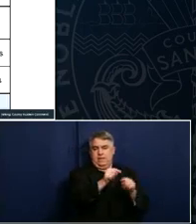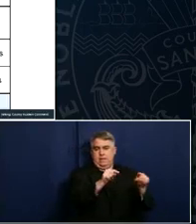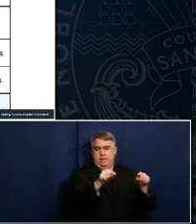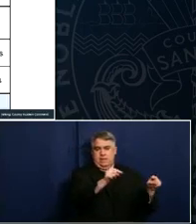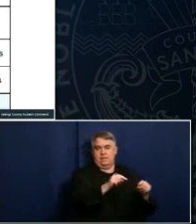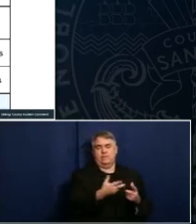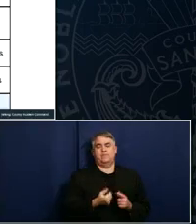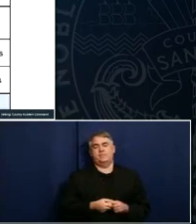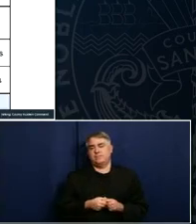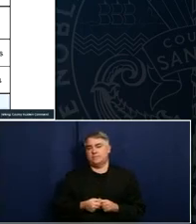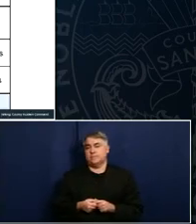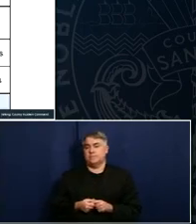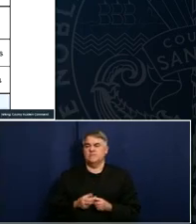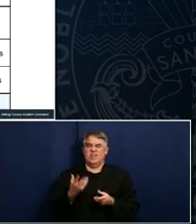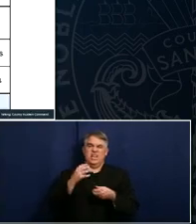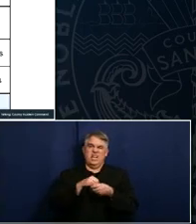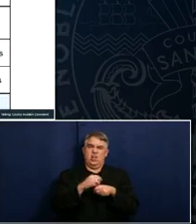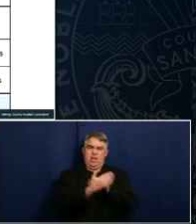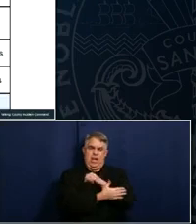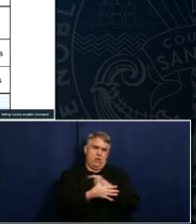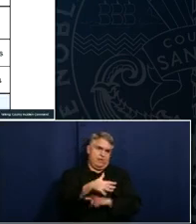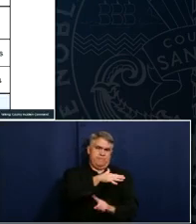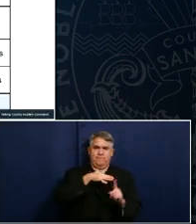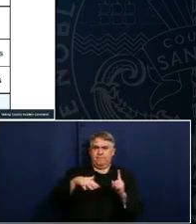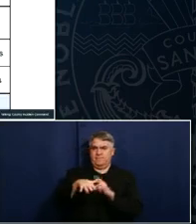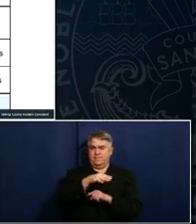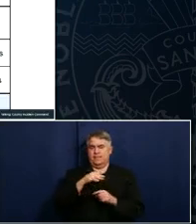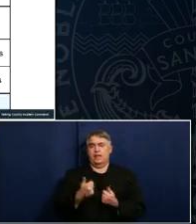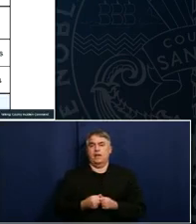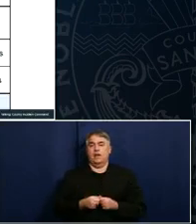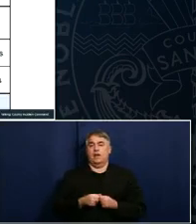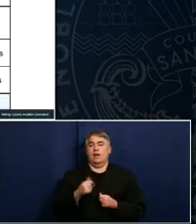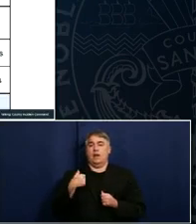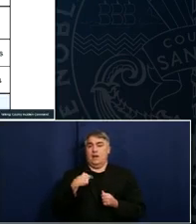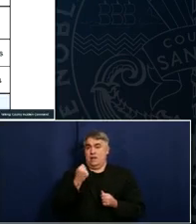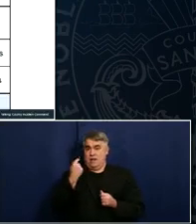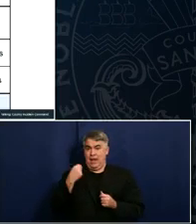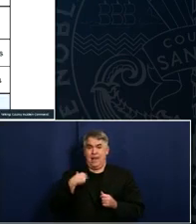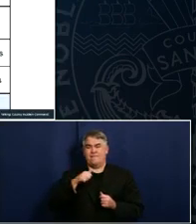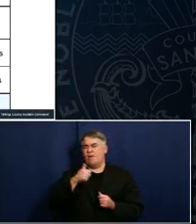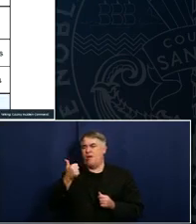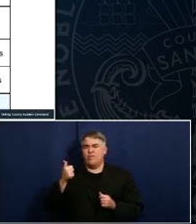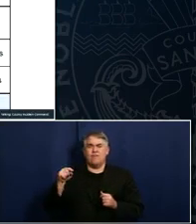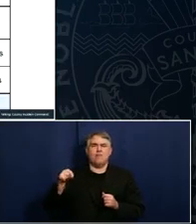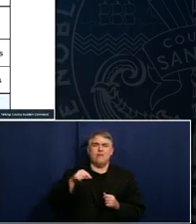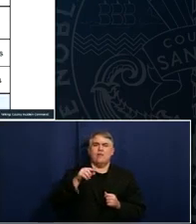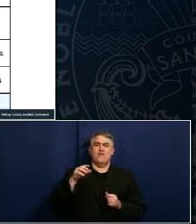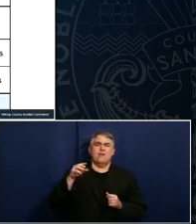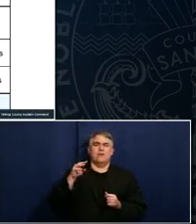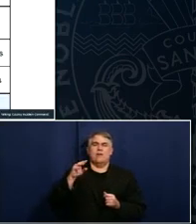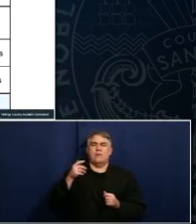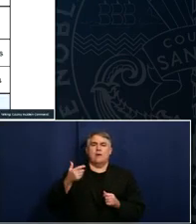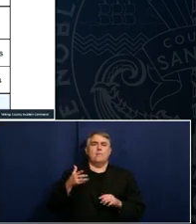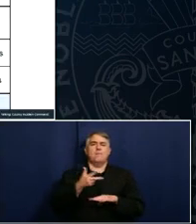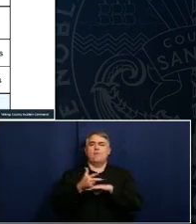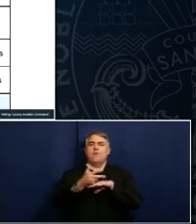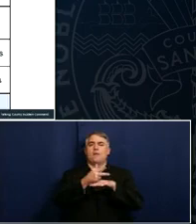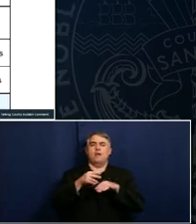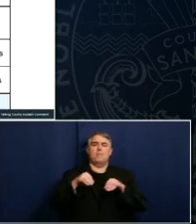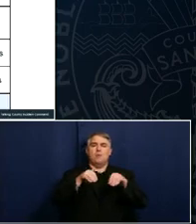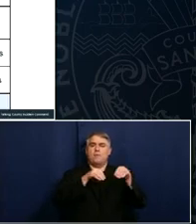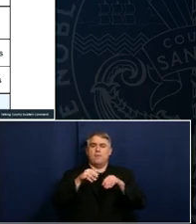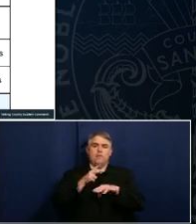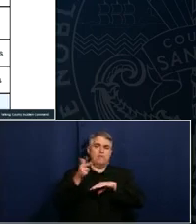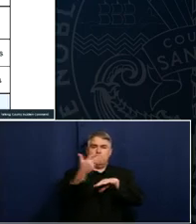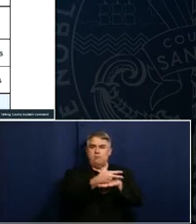the backcountry area of our county. And then we have a whole bunch of other mobile teams. Well, with all this might, based